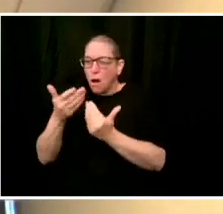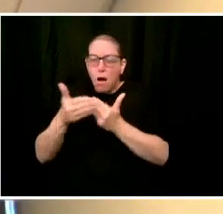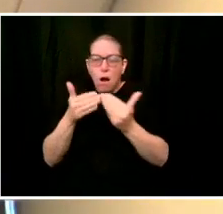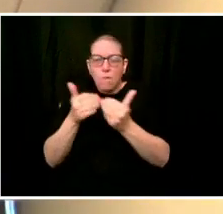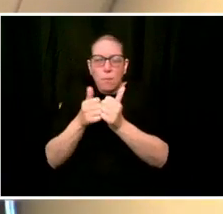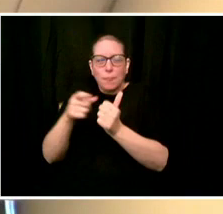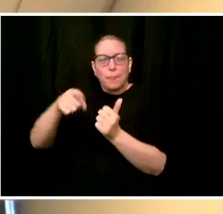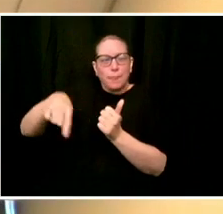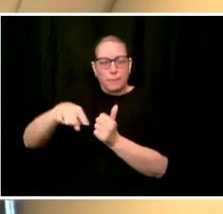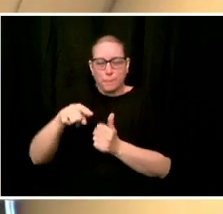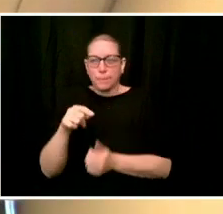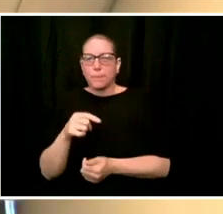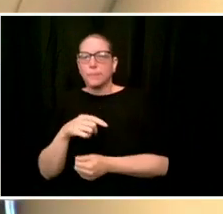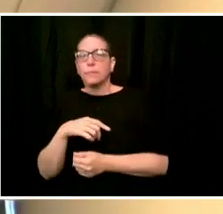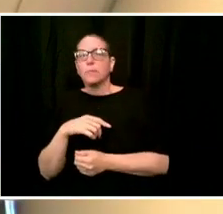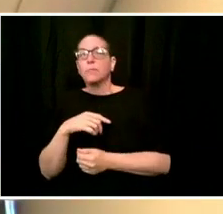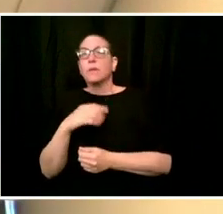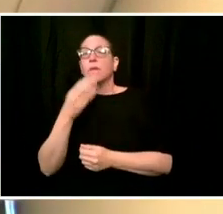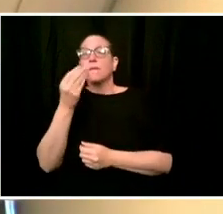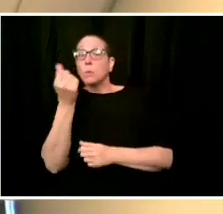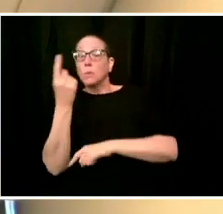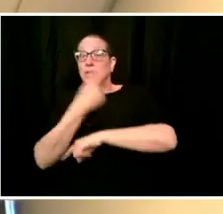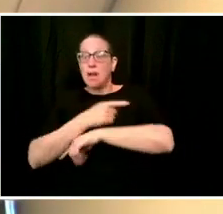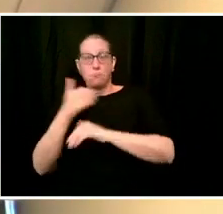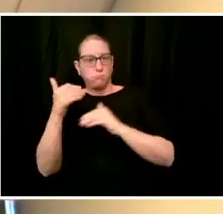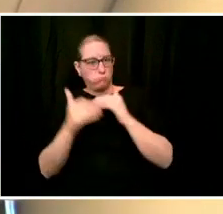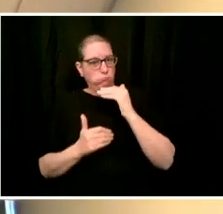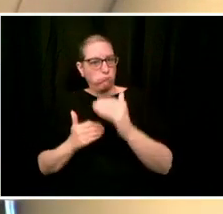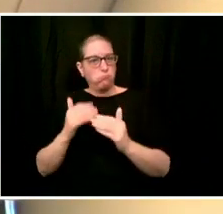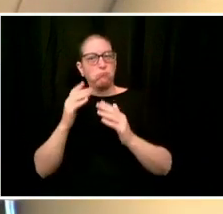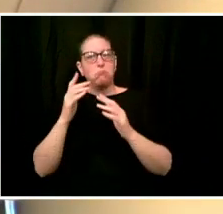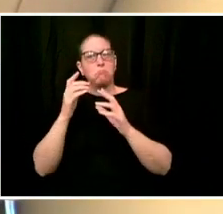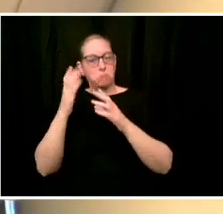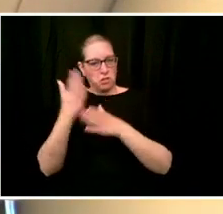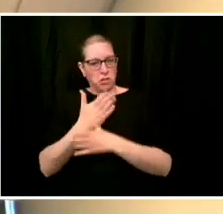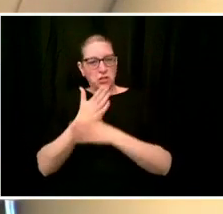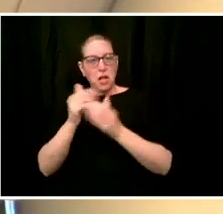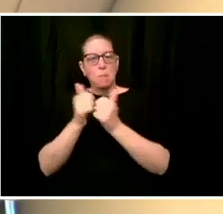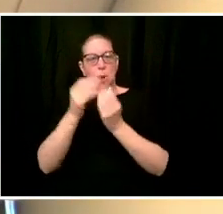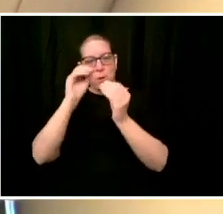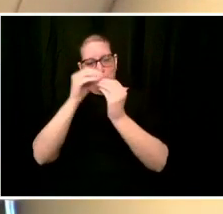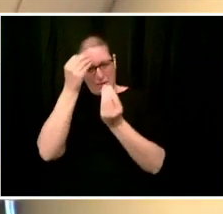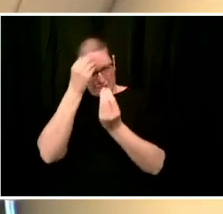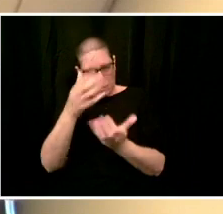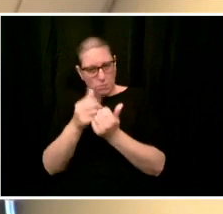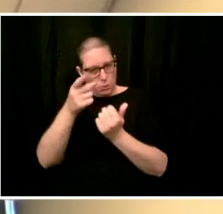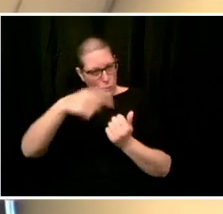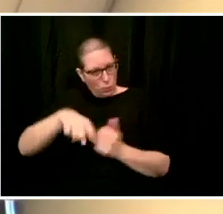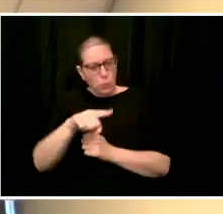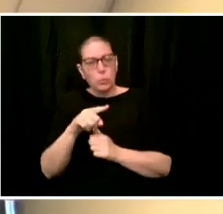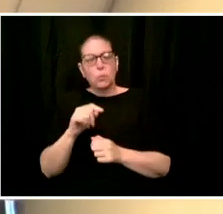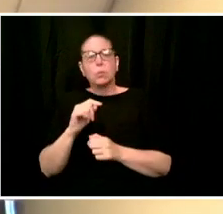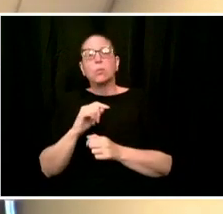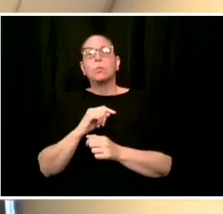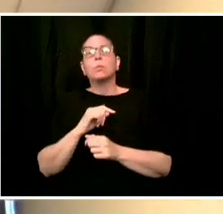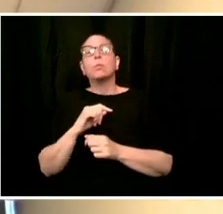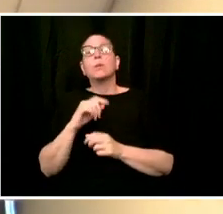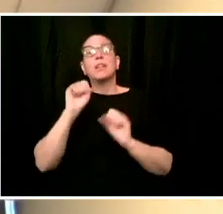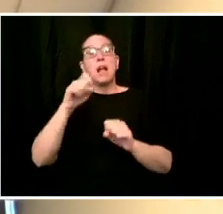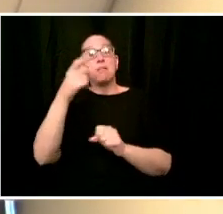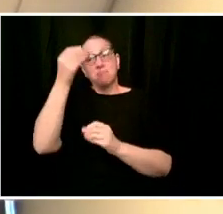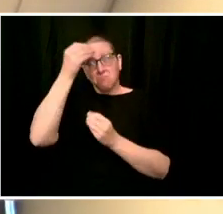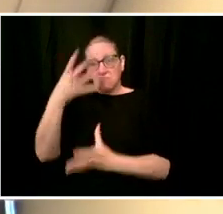look at the individuals who have accepted services and actually remained in shelter, and the individuals